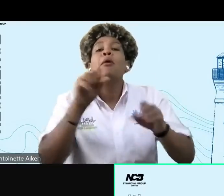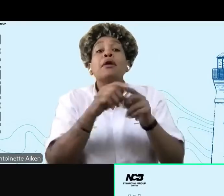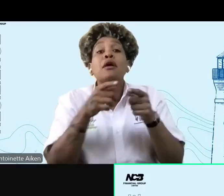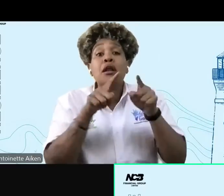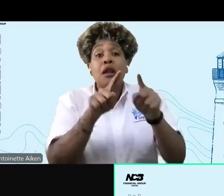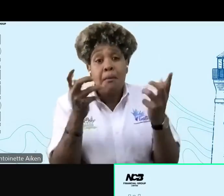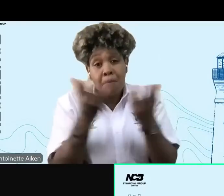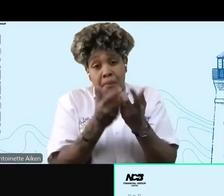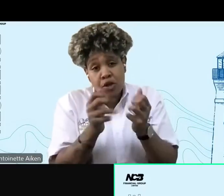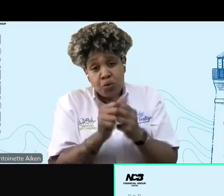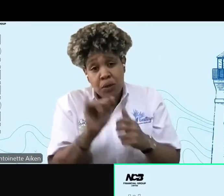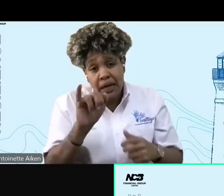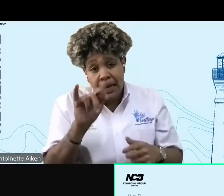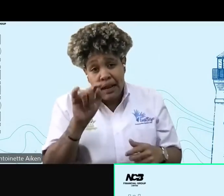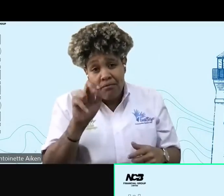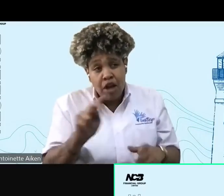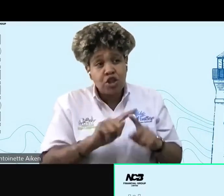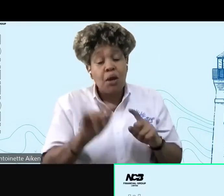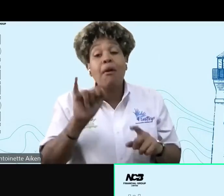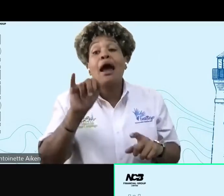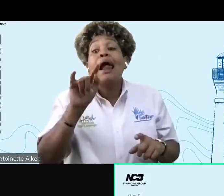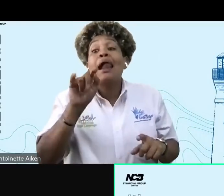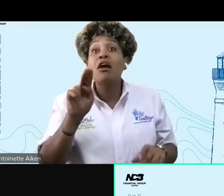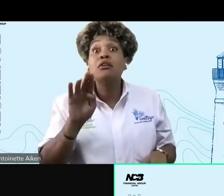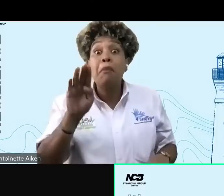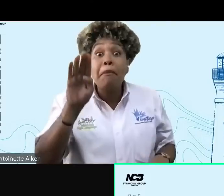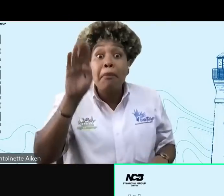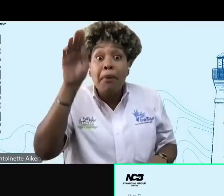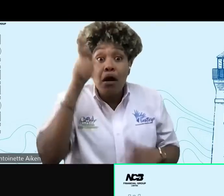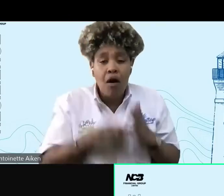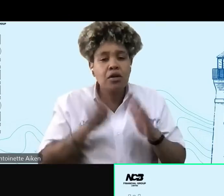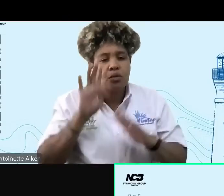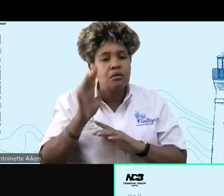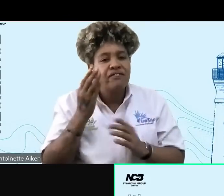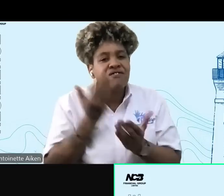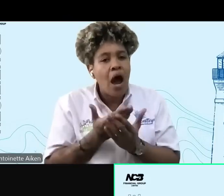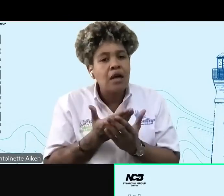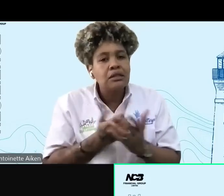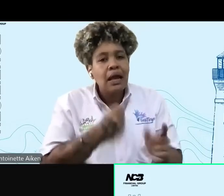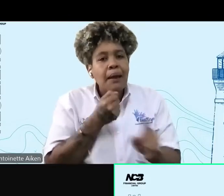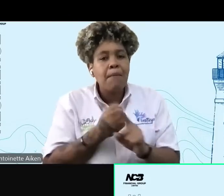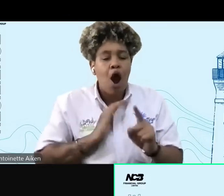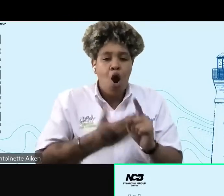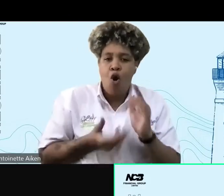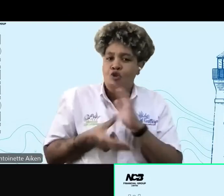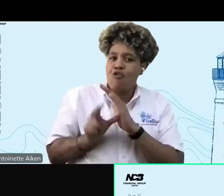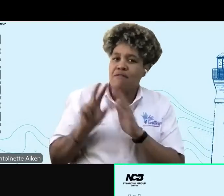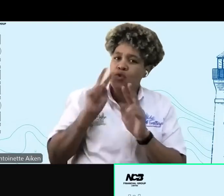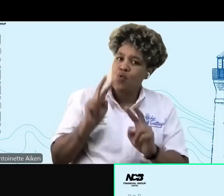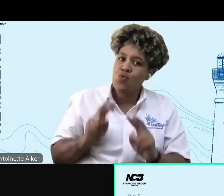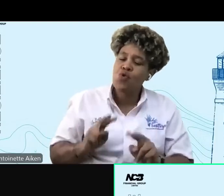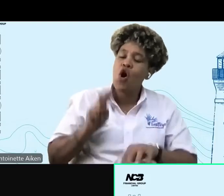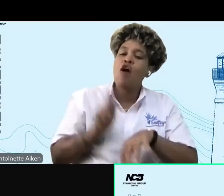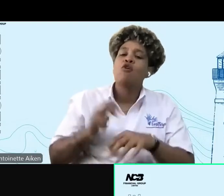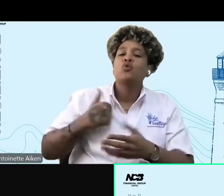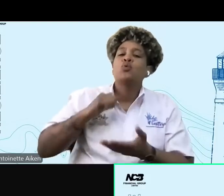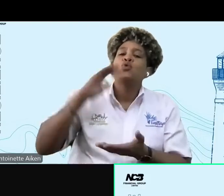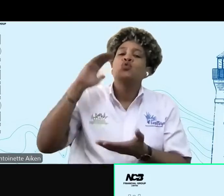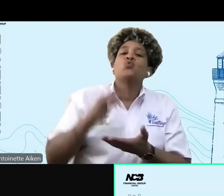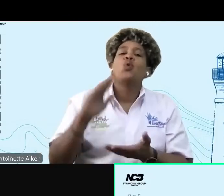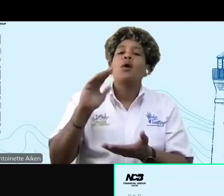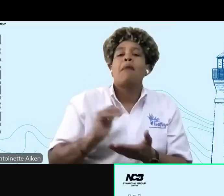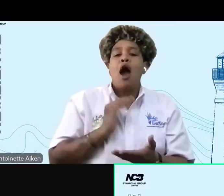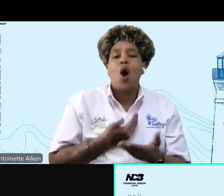inflation, but inflation would have been a factor that would have impacted our review. And of course, we would have mitigated that by